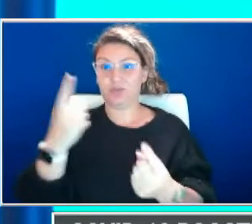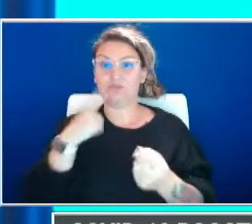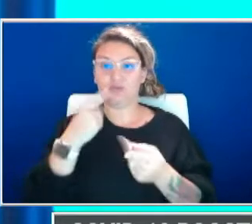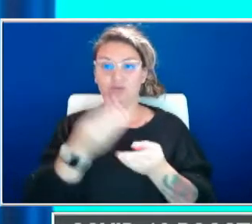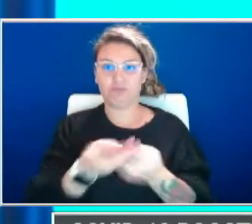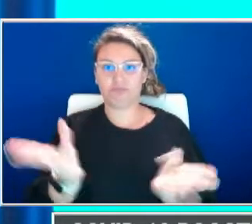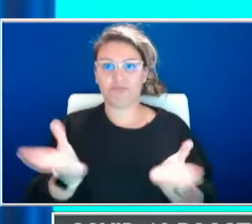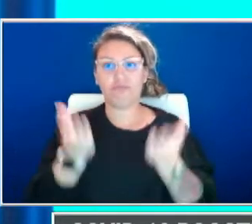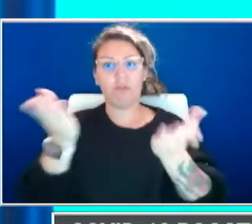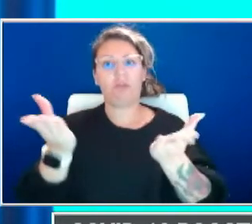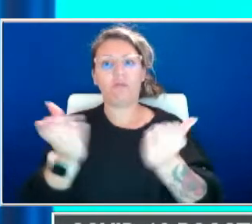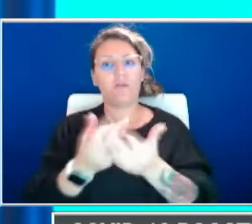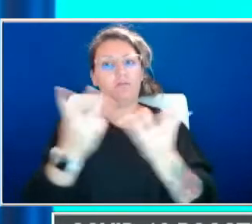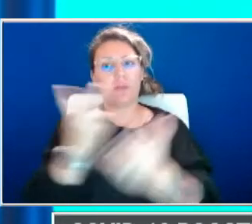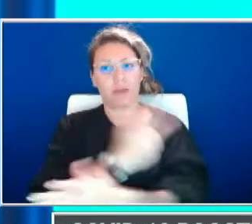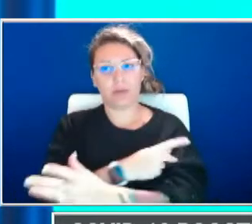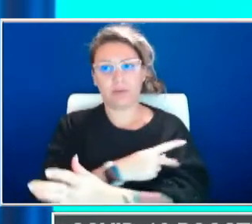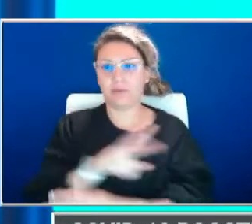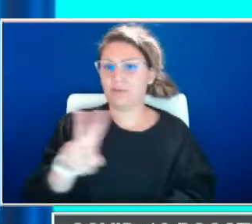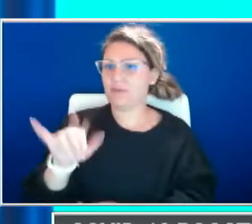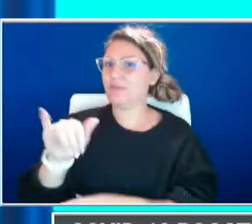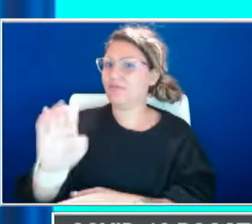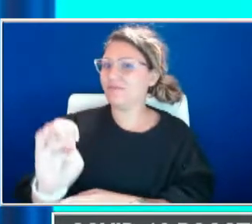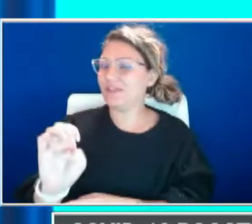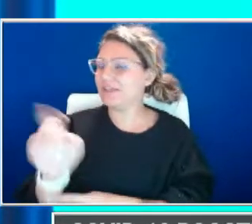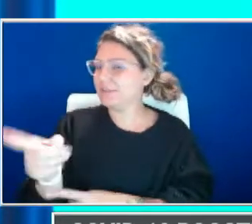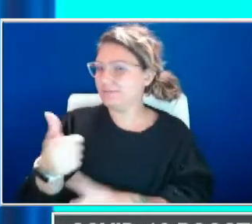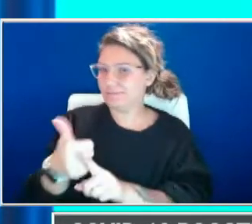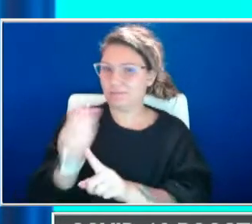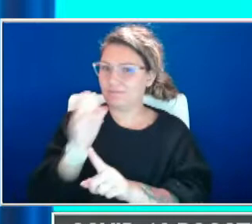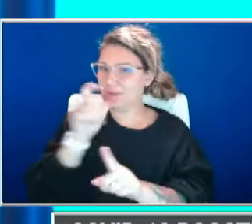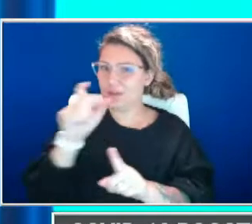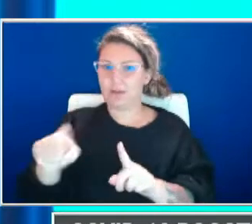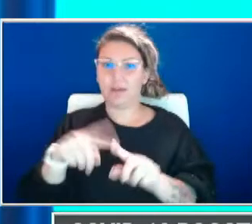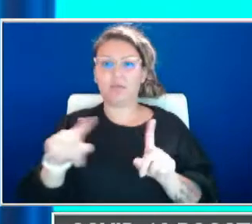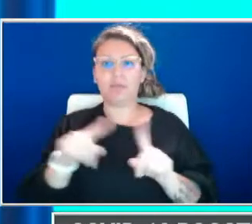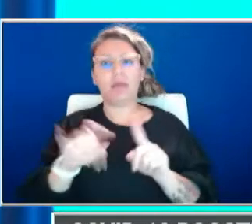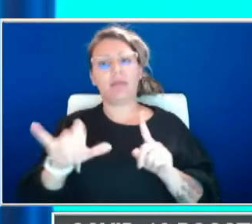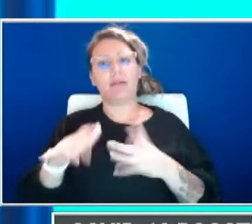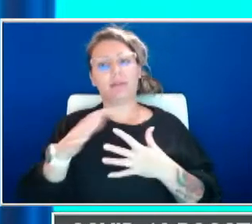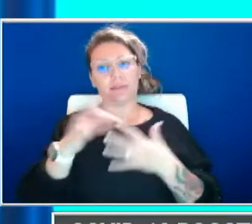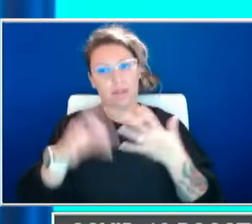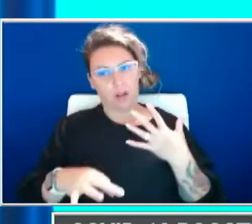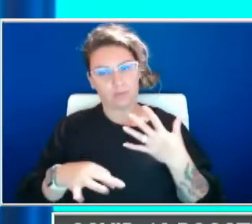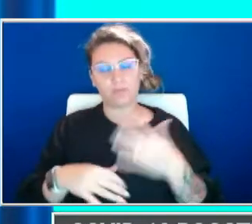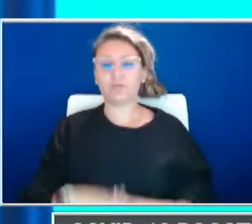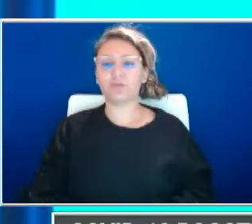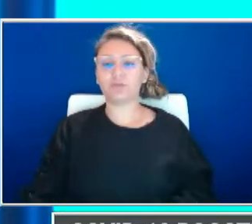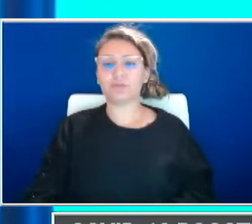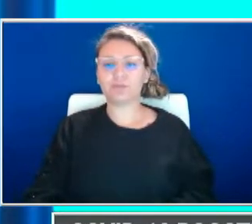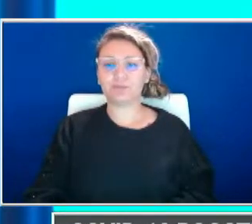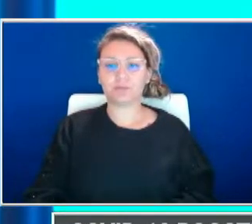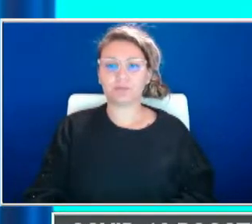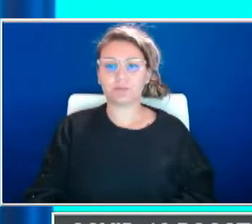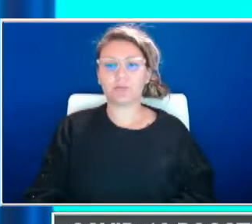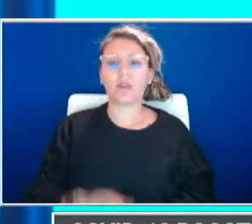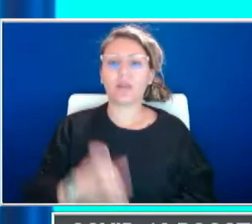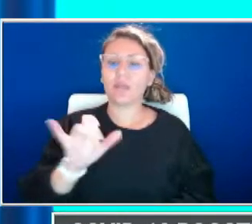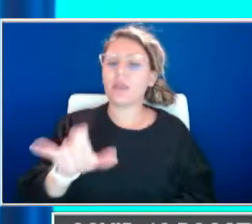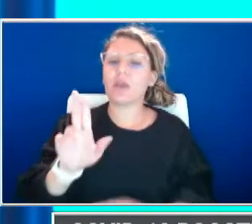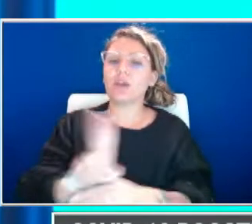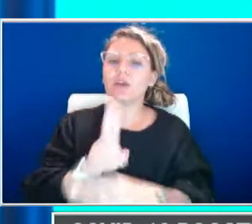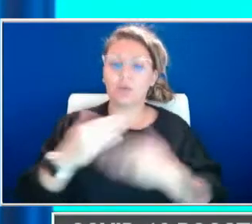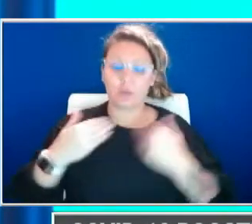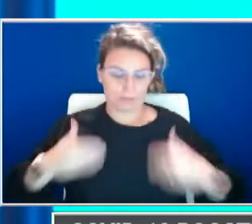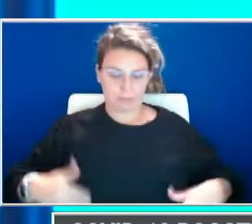need it. And Vince did not need it, but this is an option out there. It uses the body's own